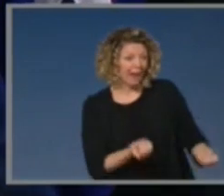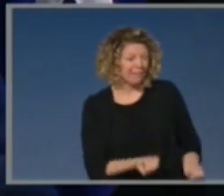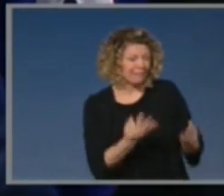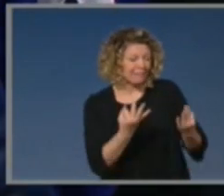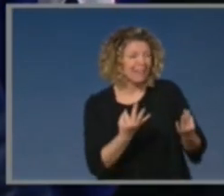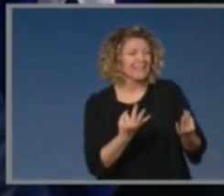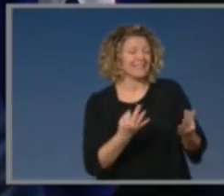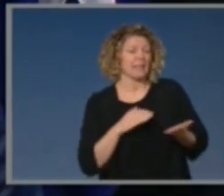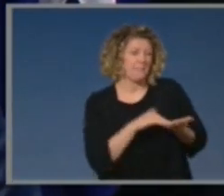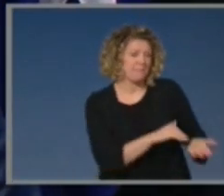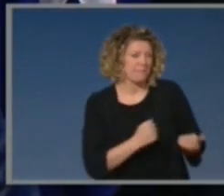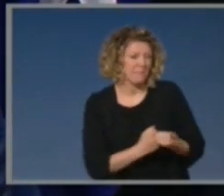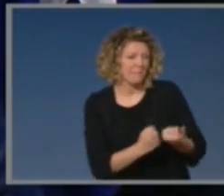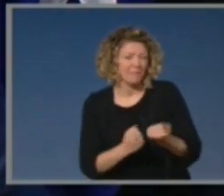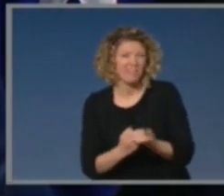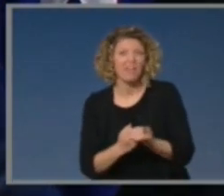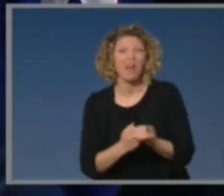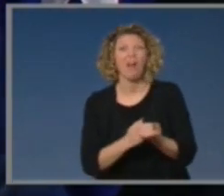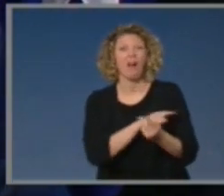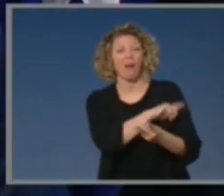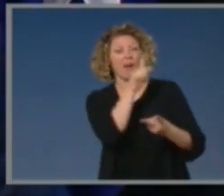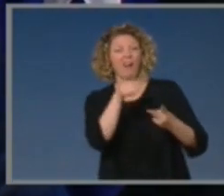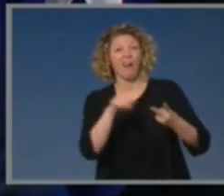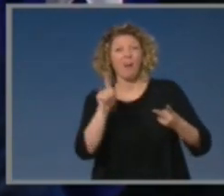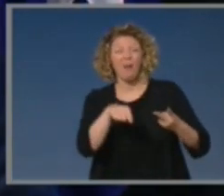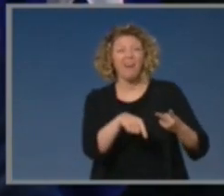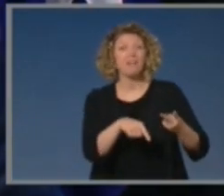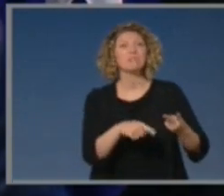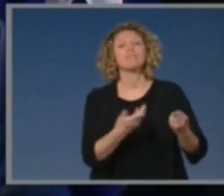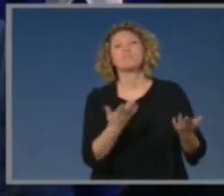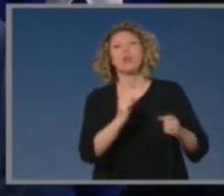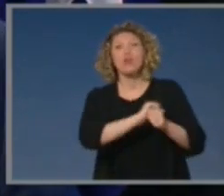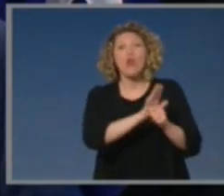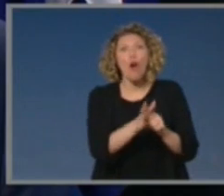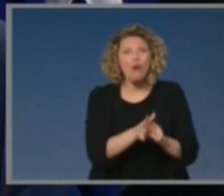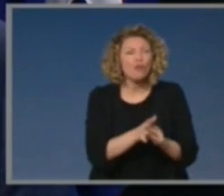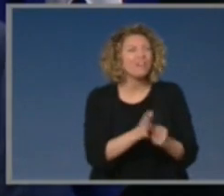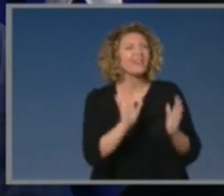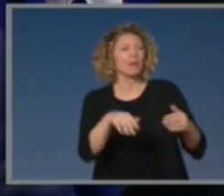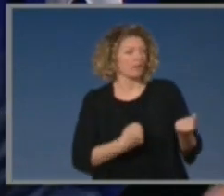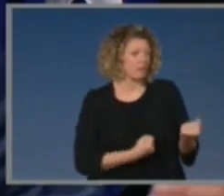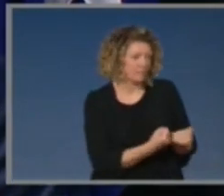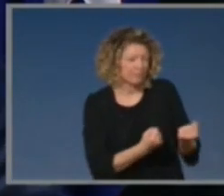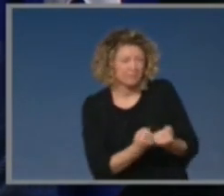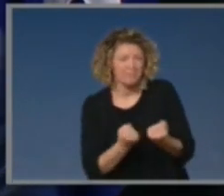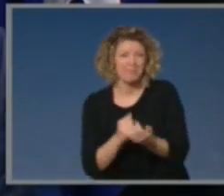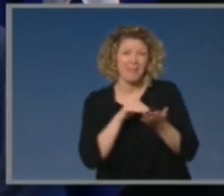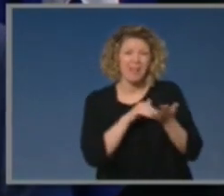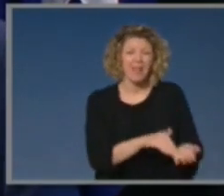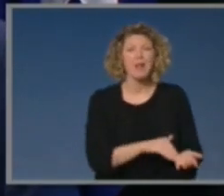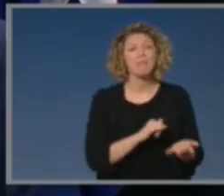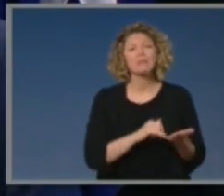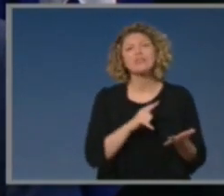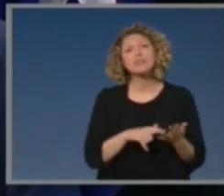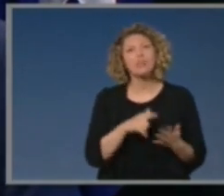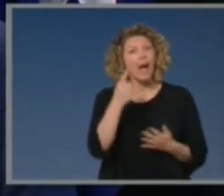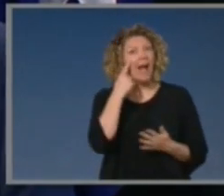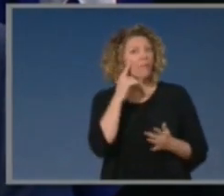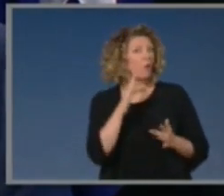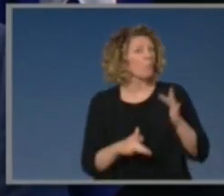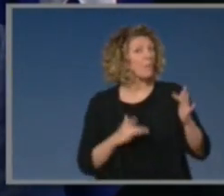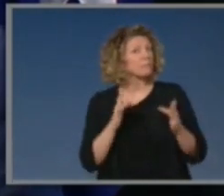and that the Drought Recovery Agency has been working right across the country, and I'd encourage you to go to their website and see all